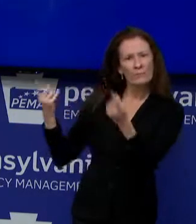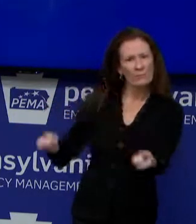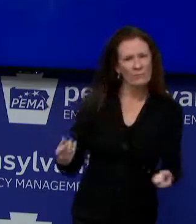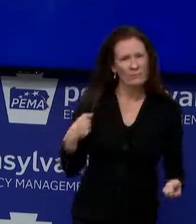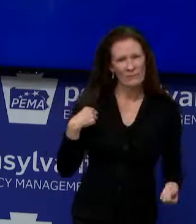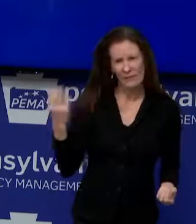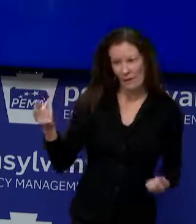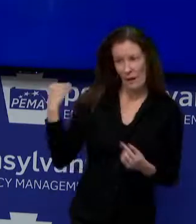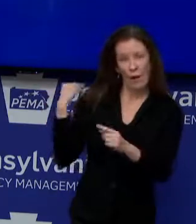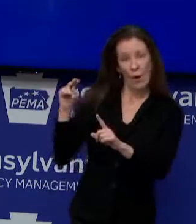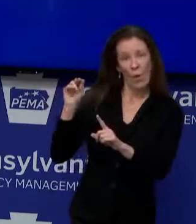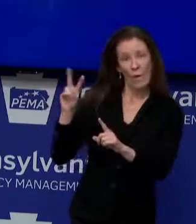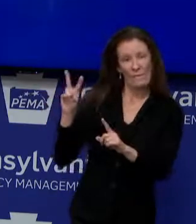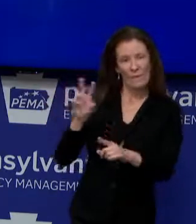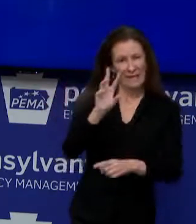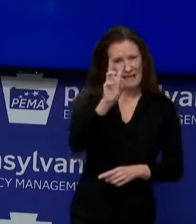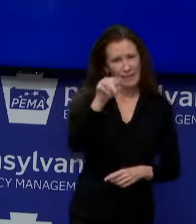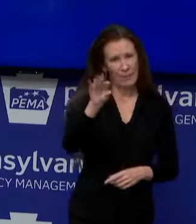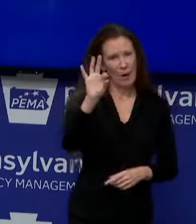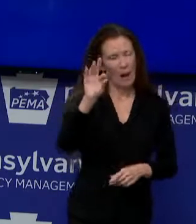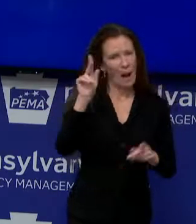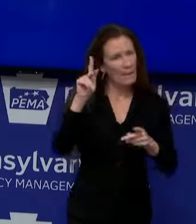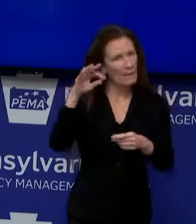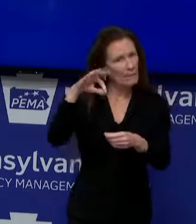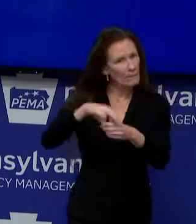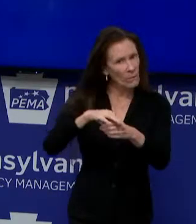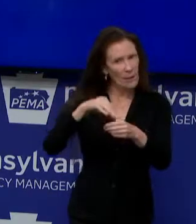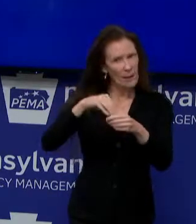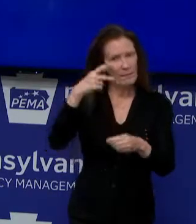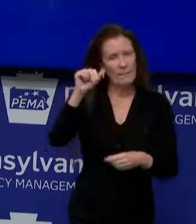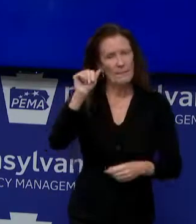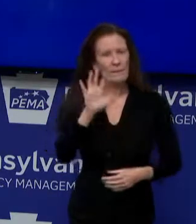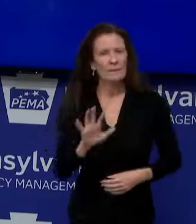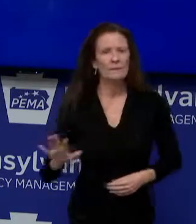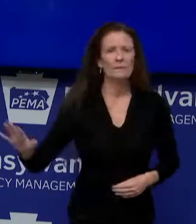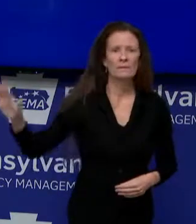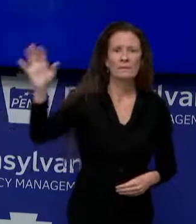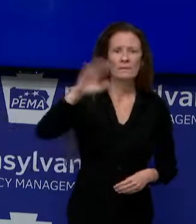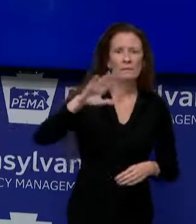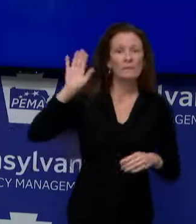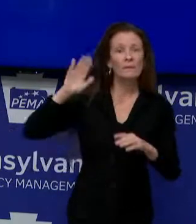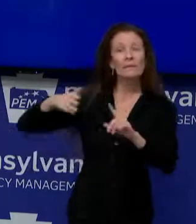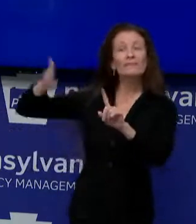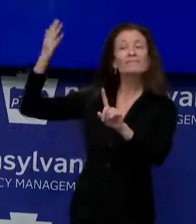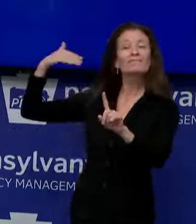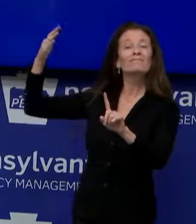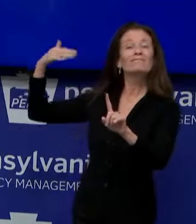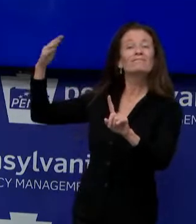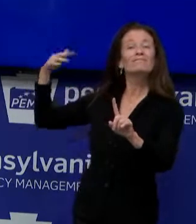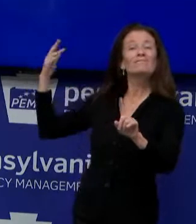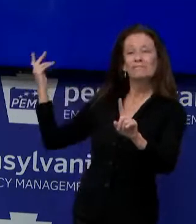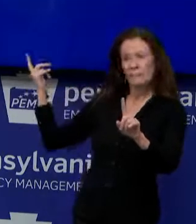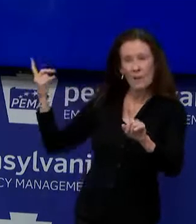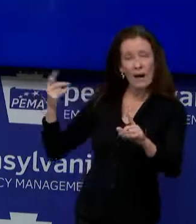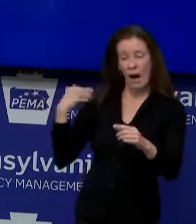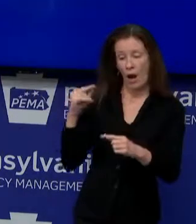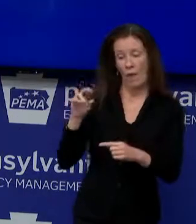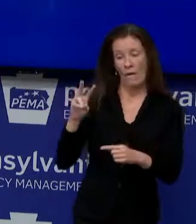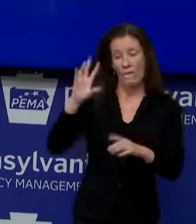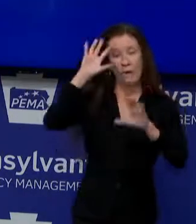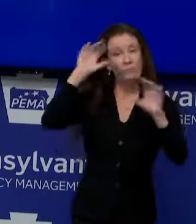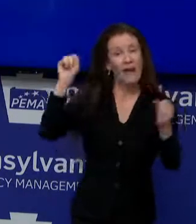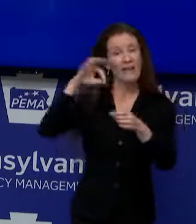voters, 800,000 more Pennsylvanians than ever in our history. Over 76% of